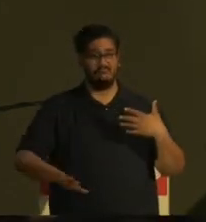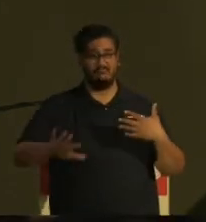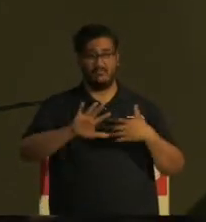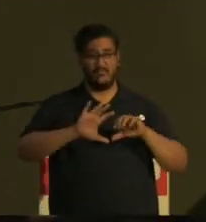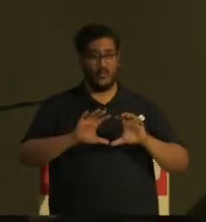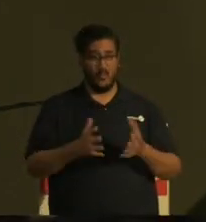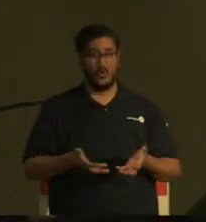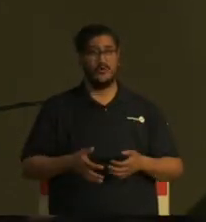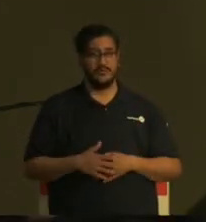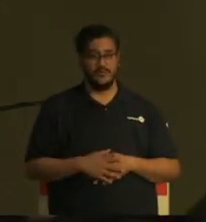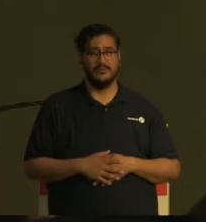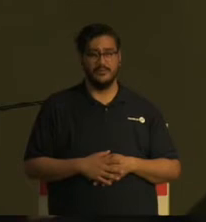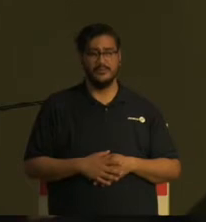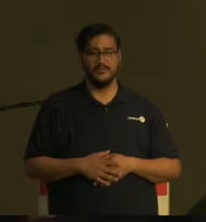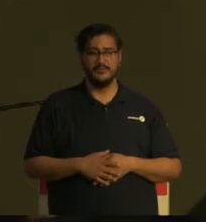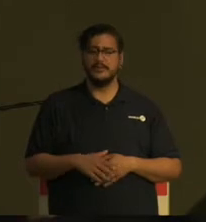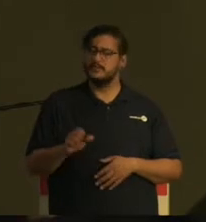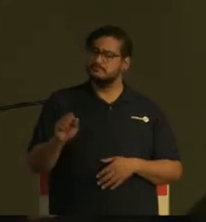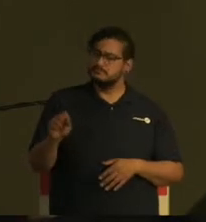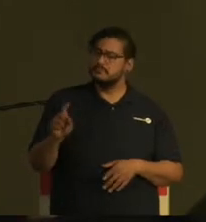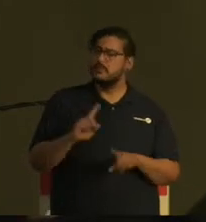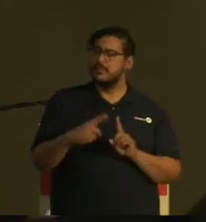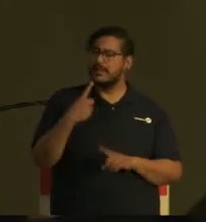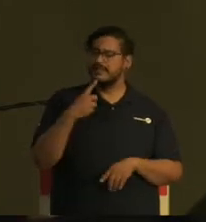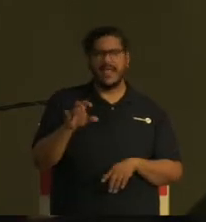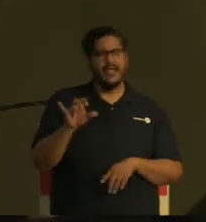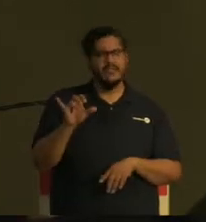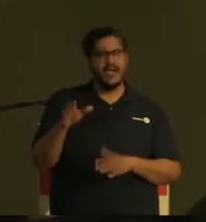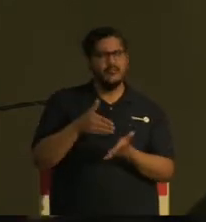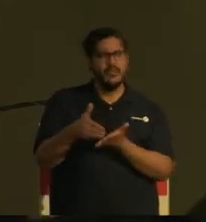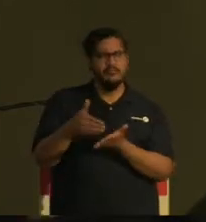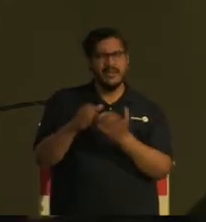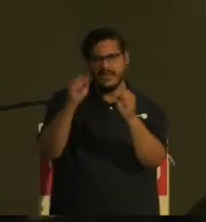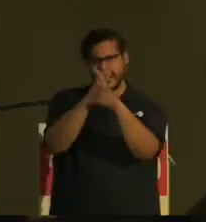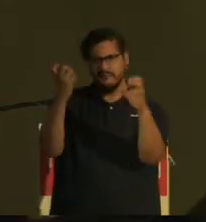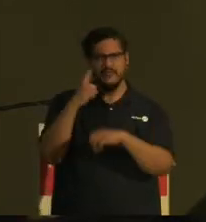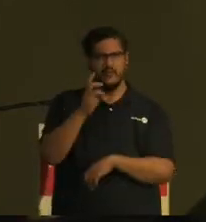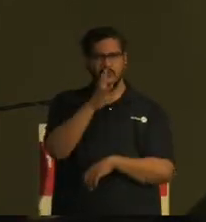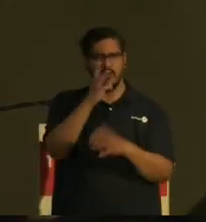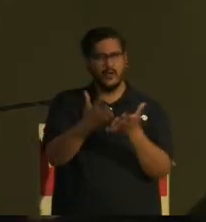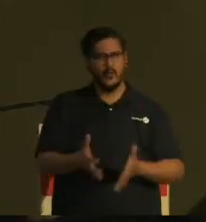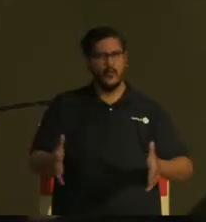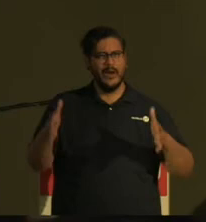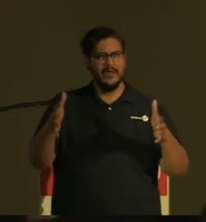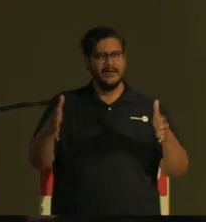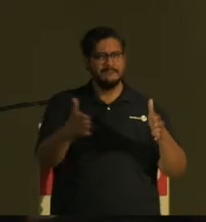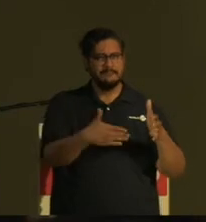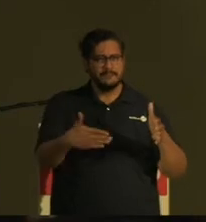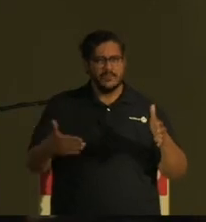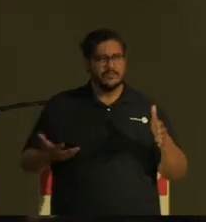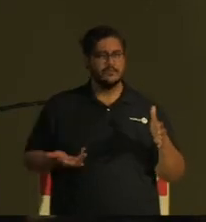the repeated image of the aquarium and an aquarium